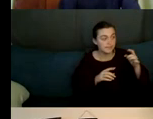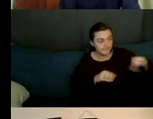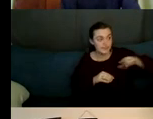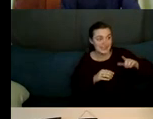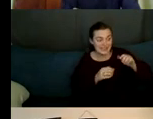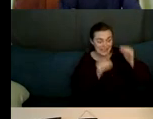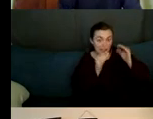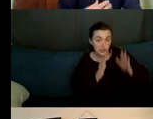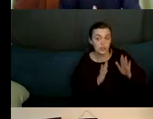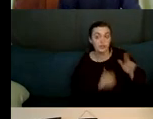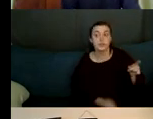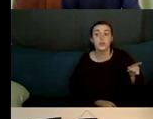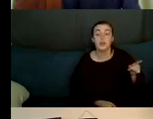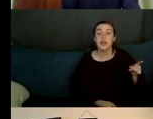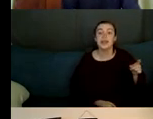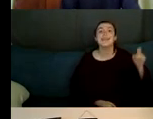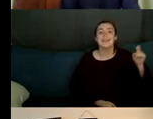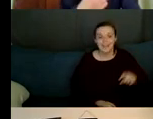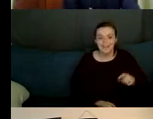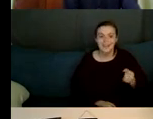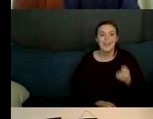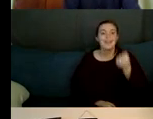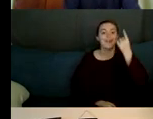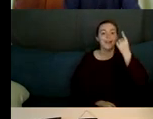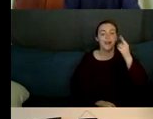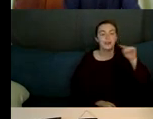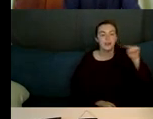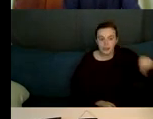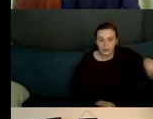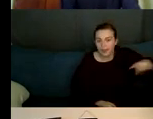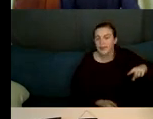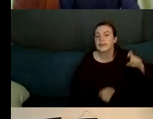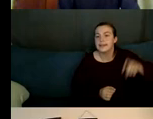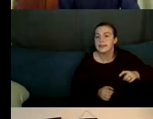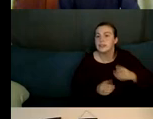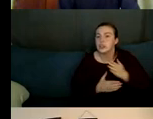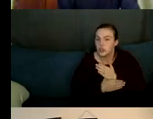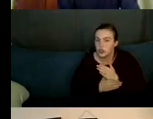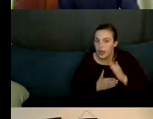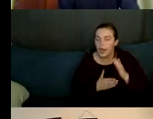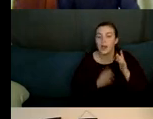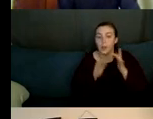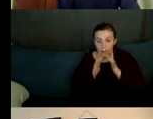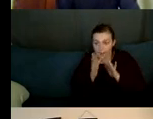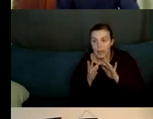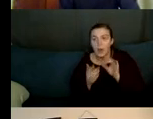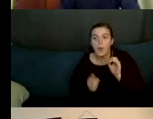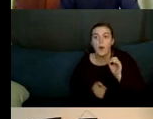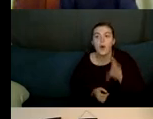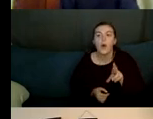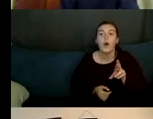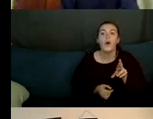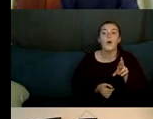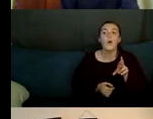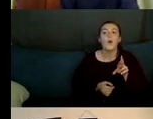they understand that they need to share the website or maybe the Facebook event, not like share direct Zoom links